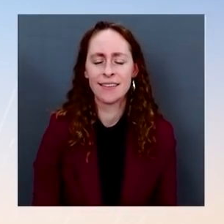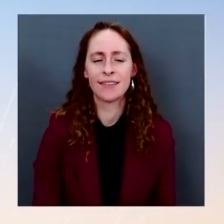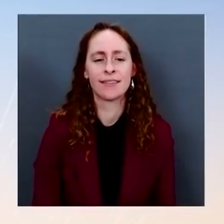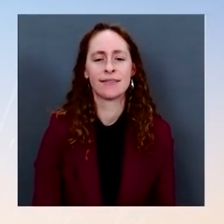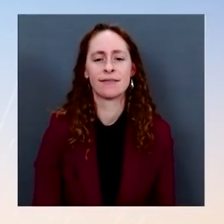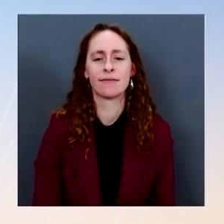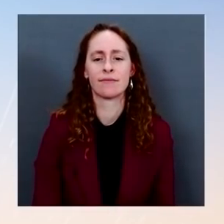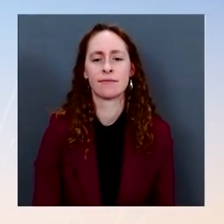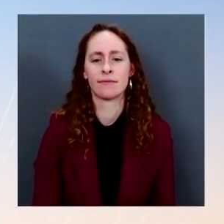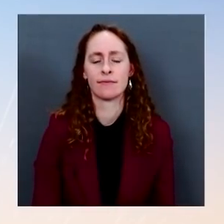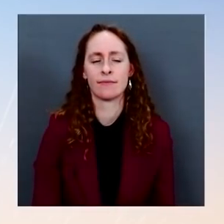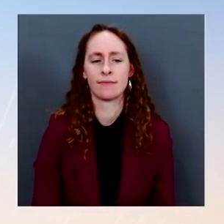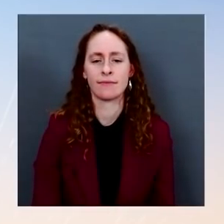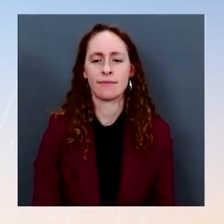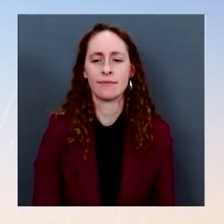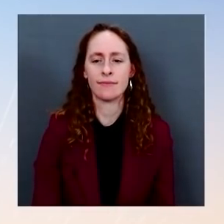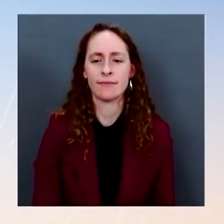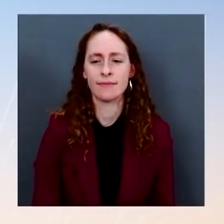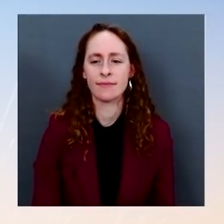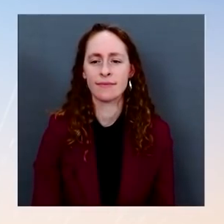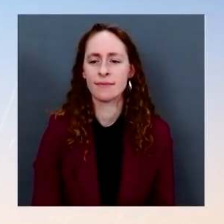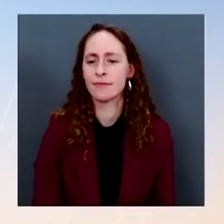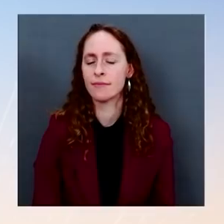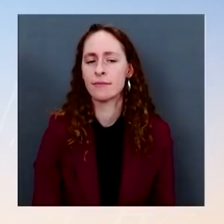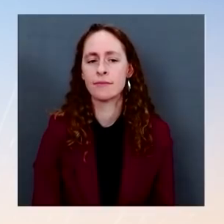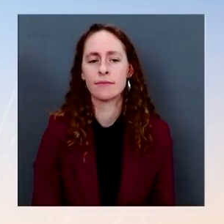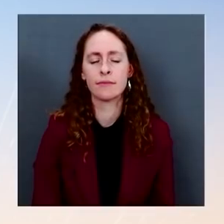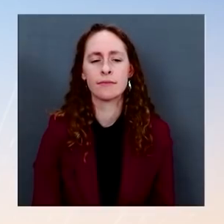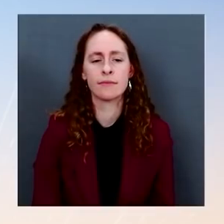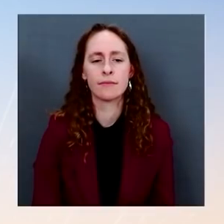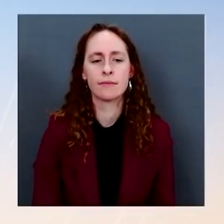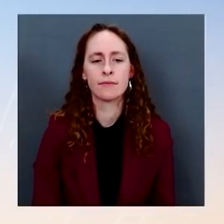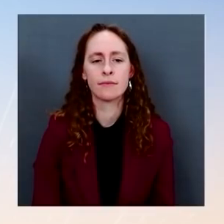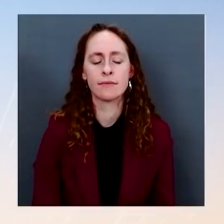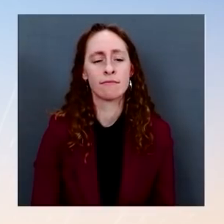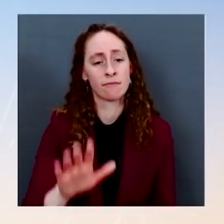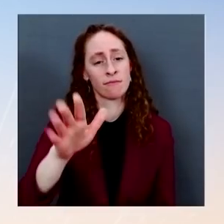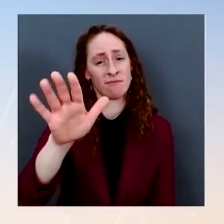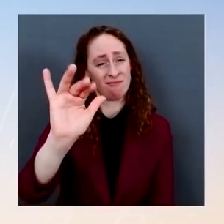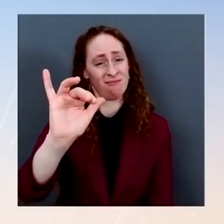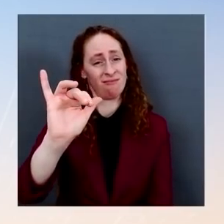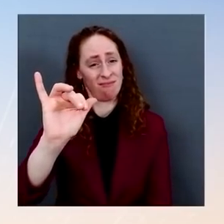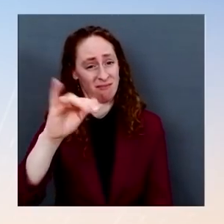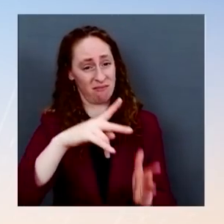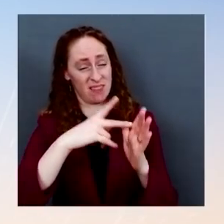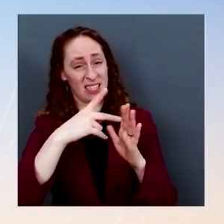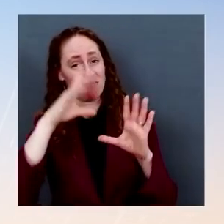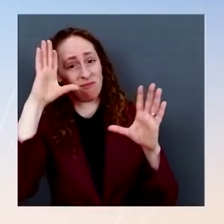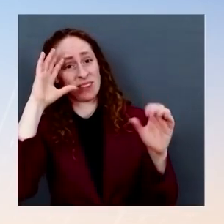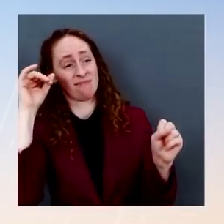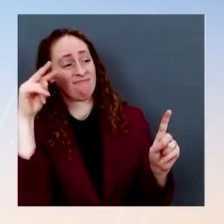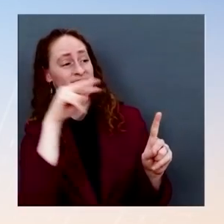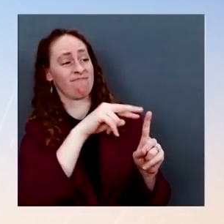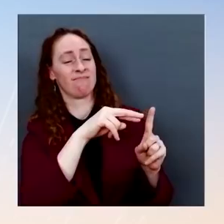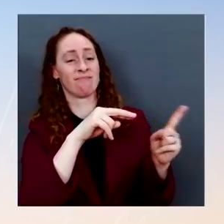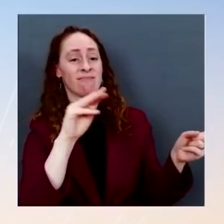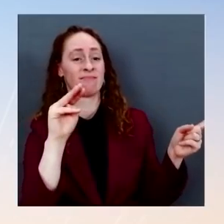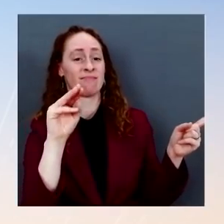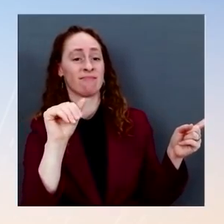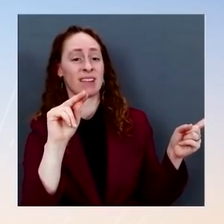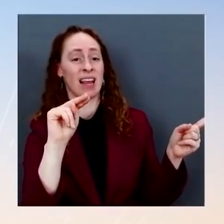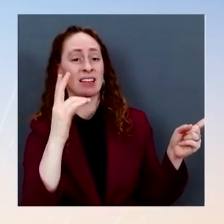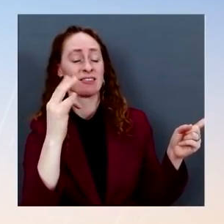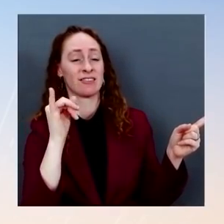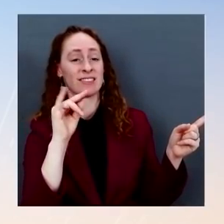been negotiating in good faith? He has said that from the beginning. He continues to consider him a friend. And obviously, our statement